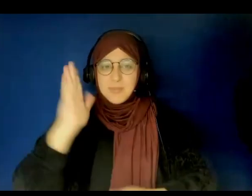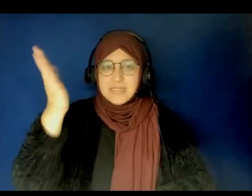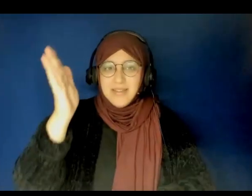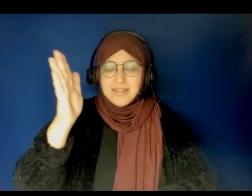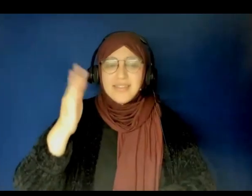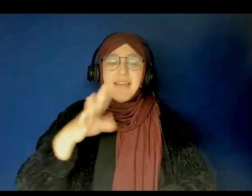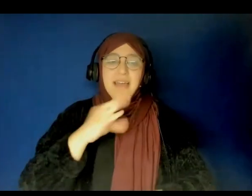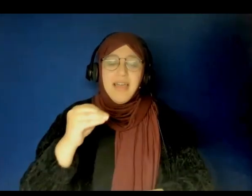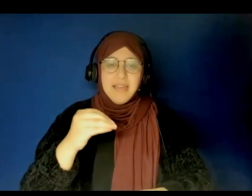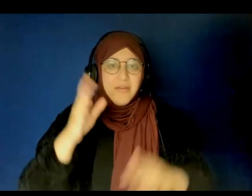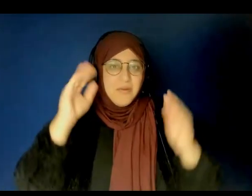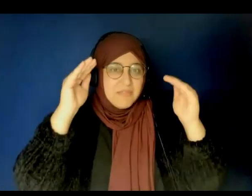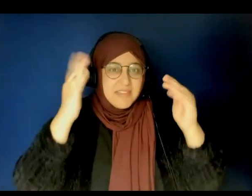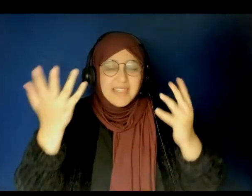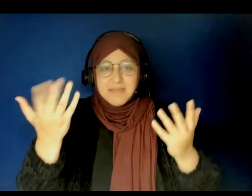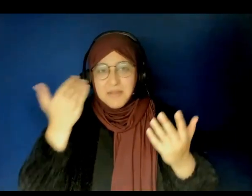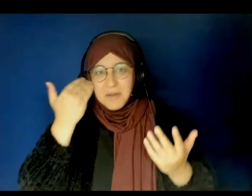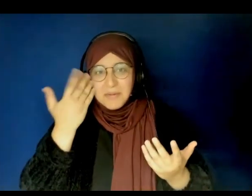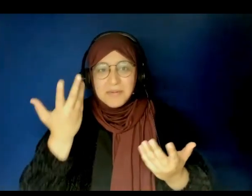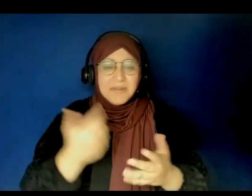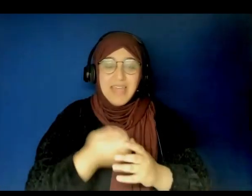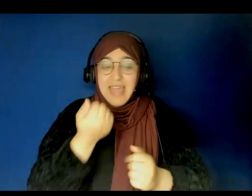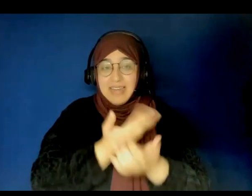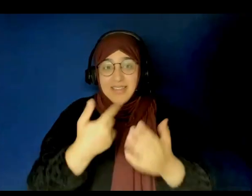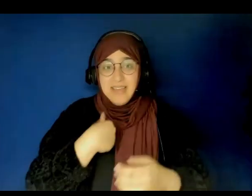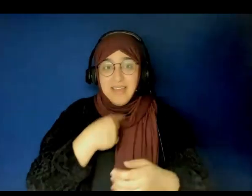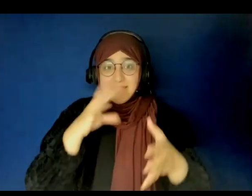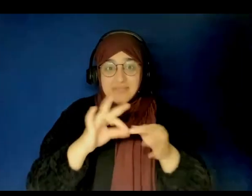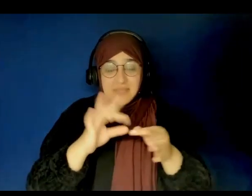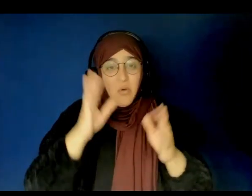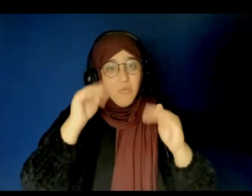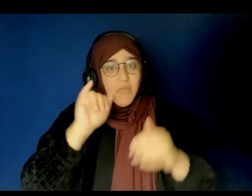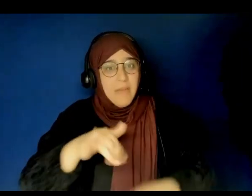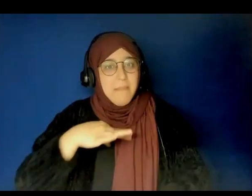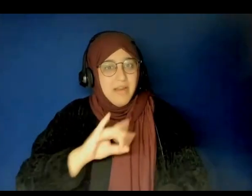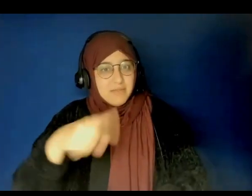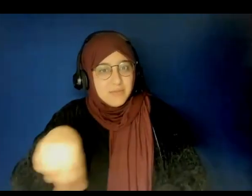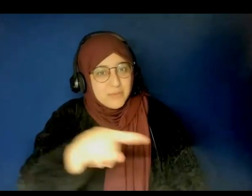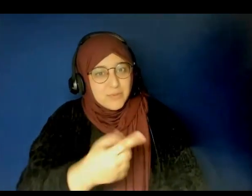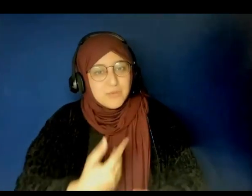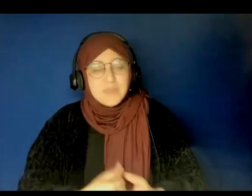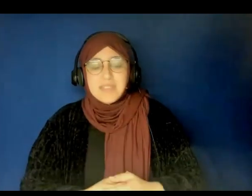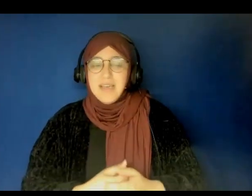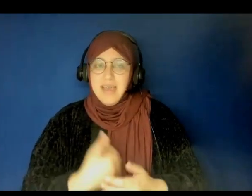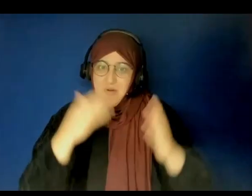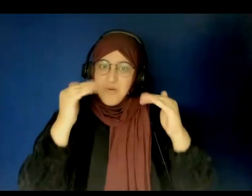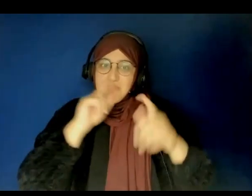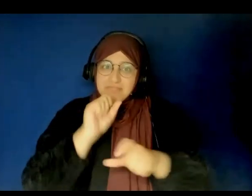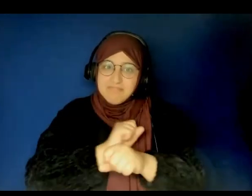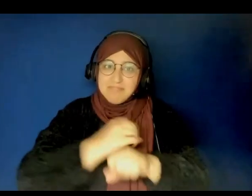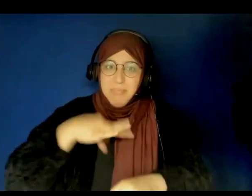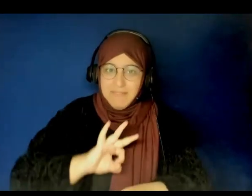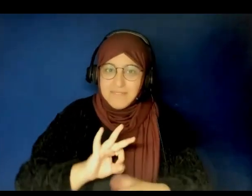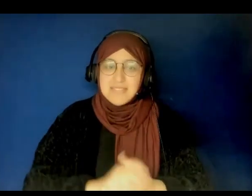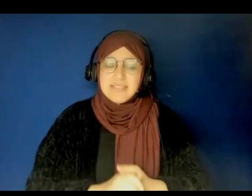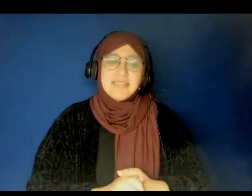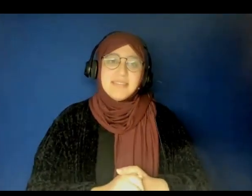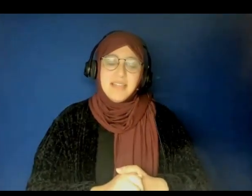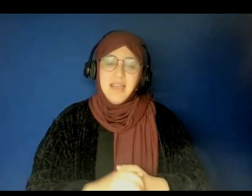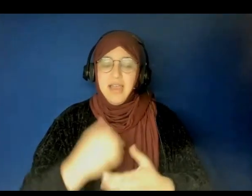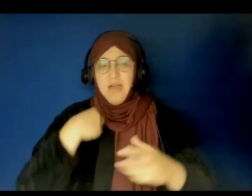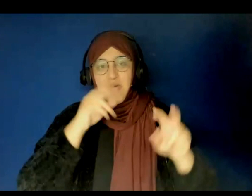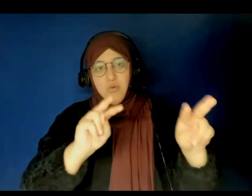and hopefully, anything that I said was of benefit. I hope that it was, and look forward